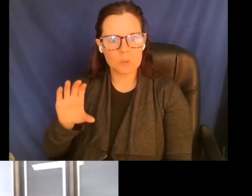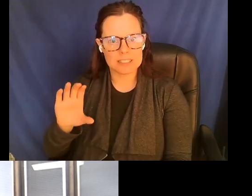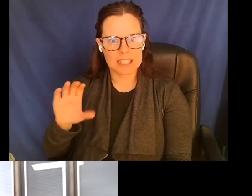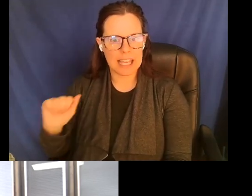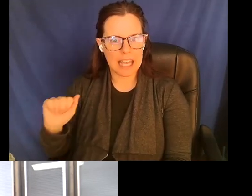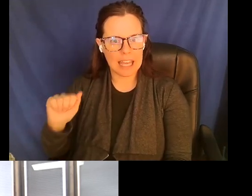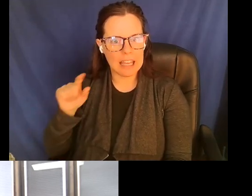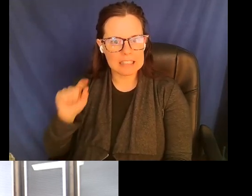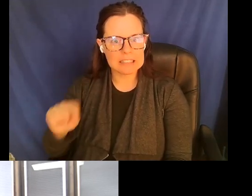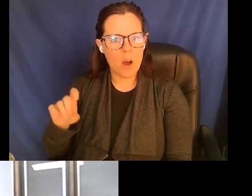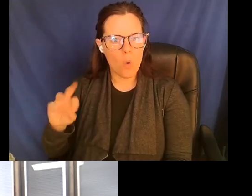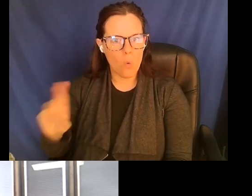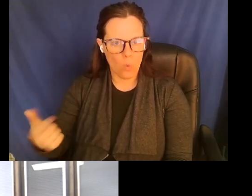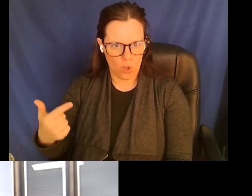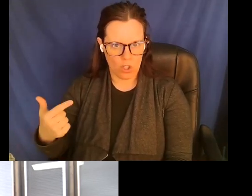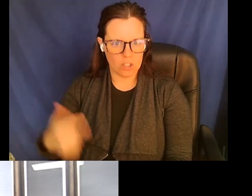www.chcqca.org.